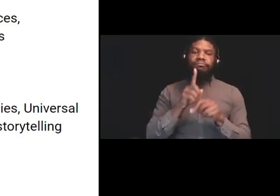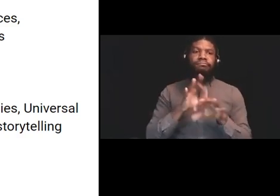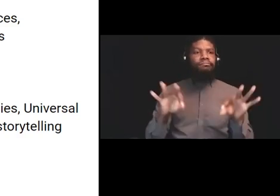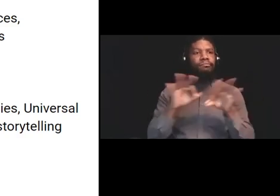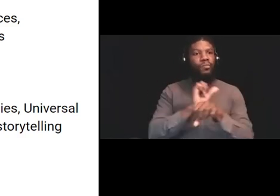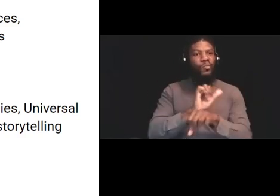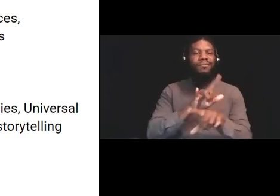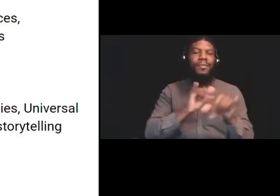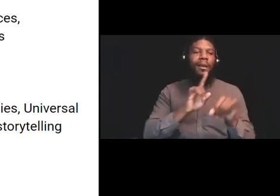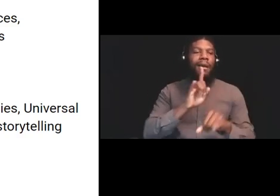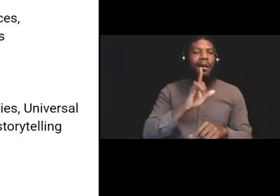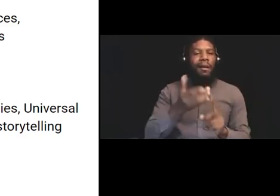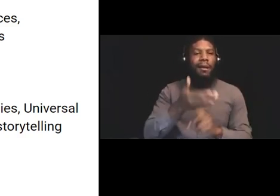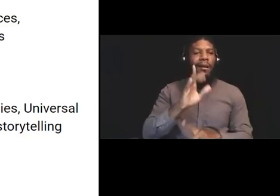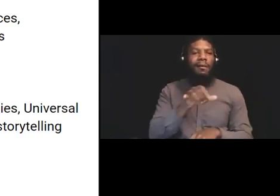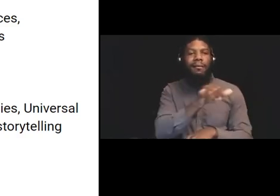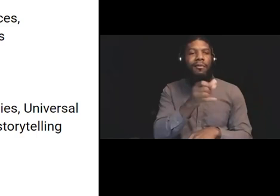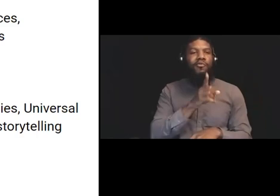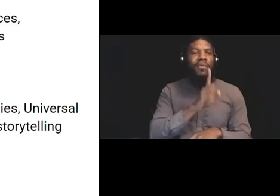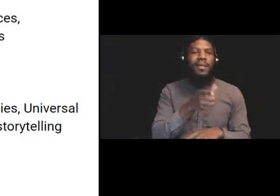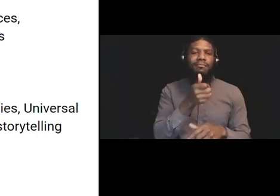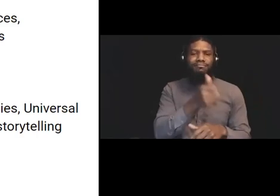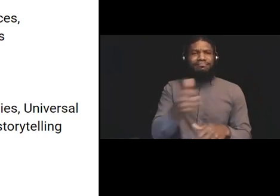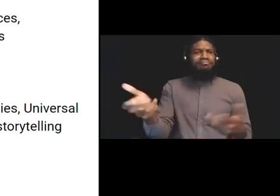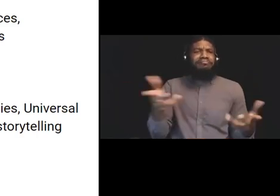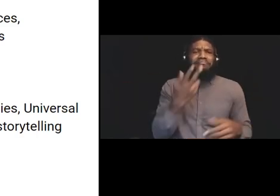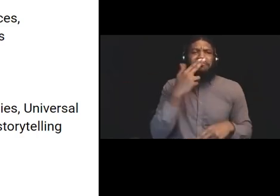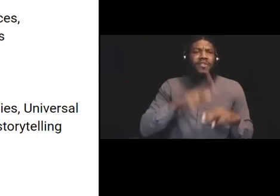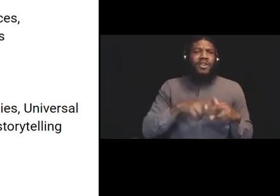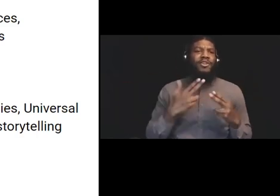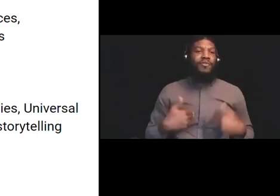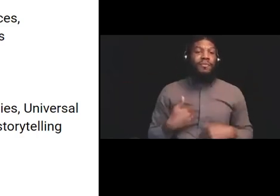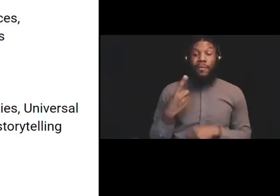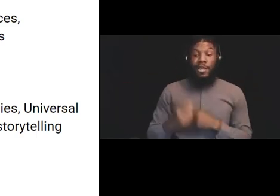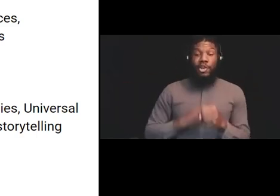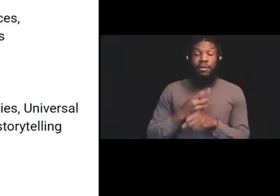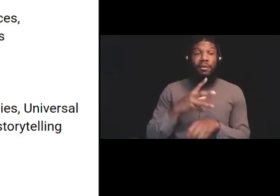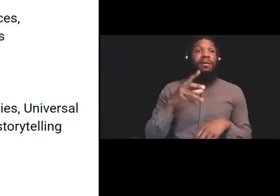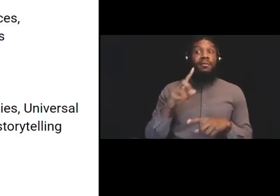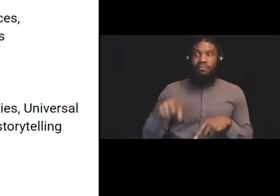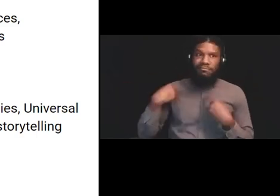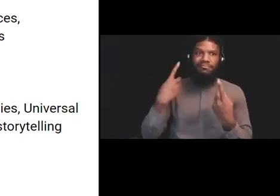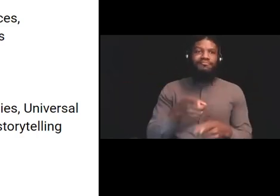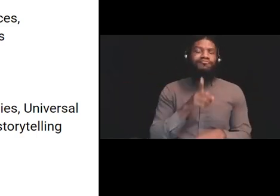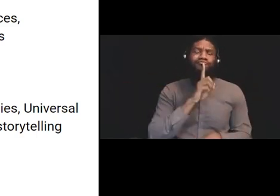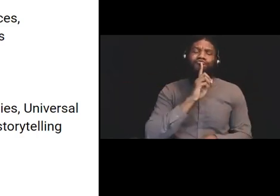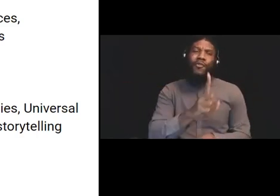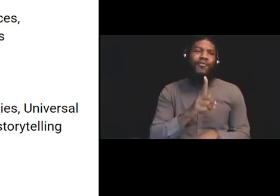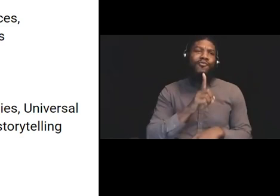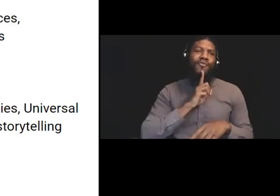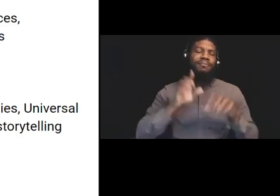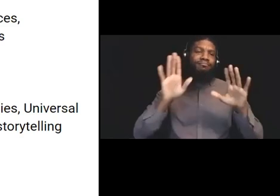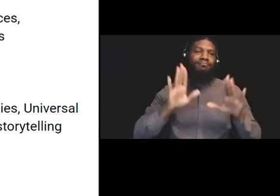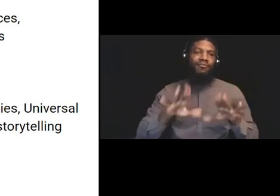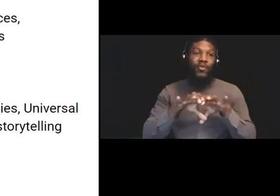fun humans. And now a year later, I can report that it is all true. This is such an amazing group. I'm